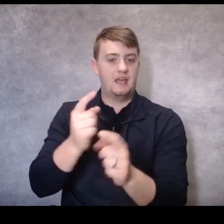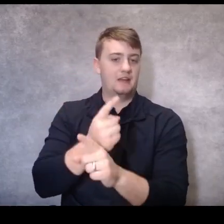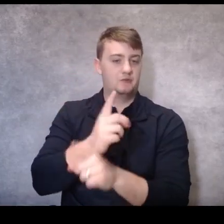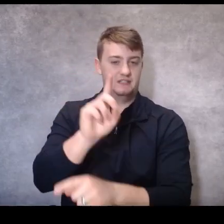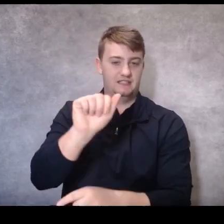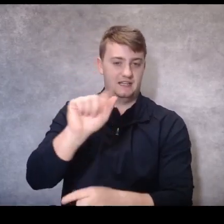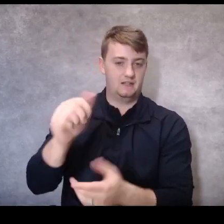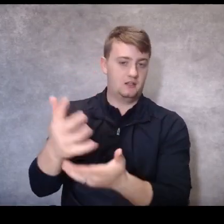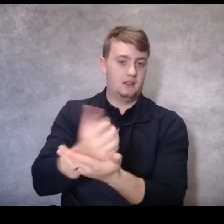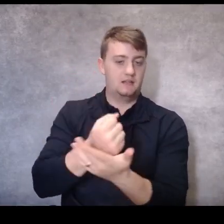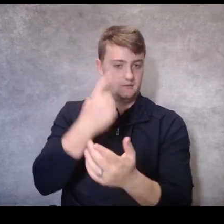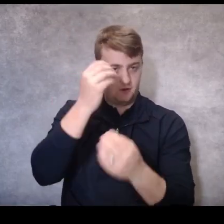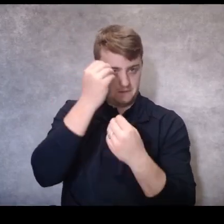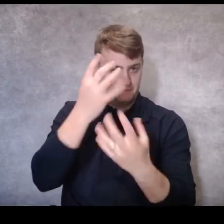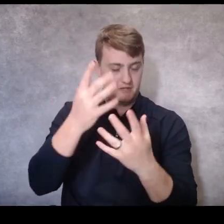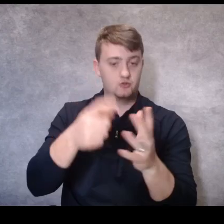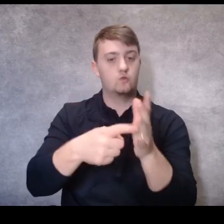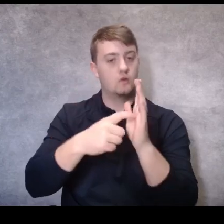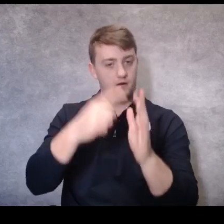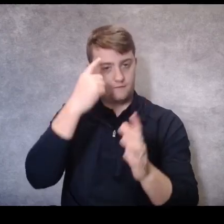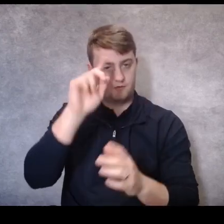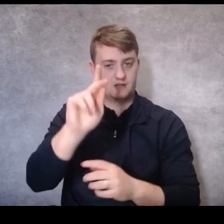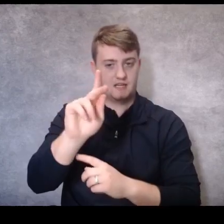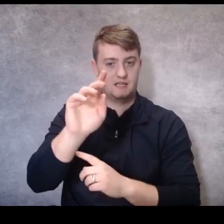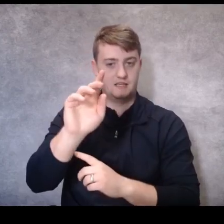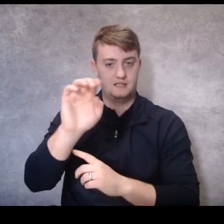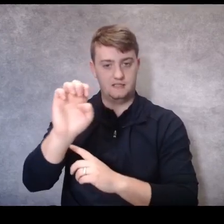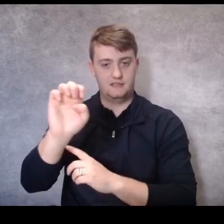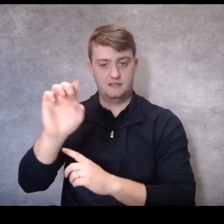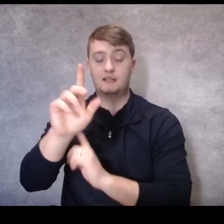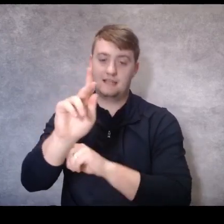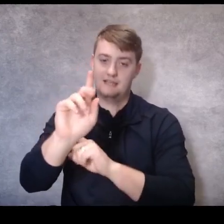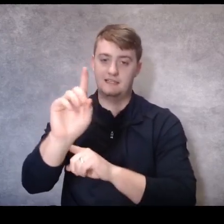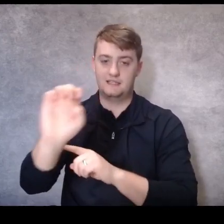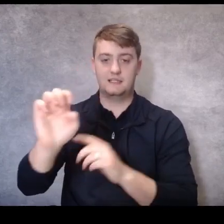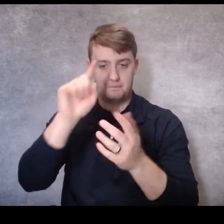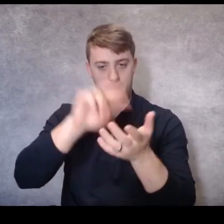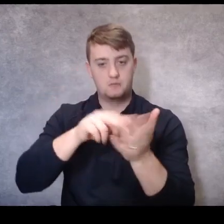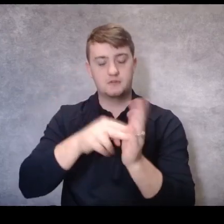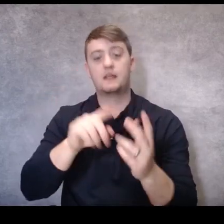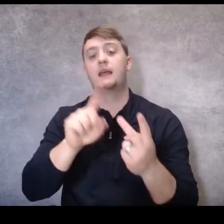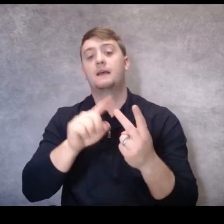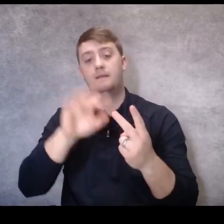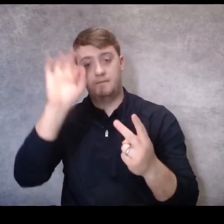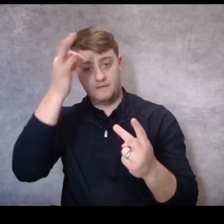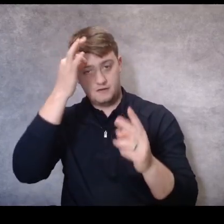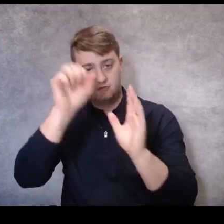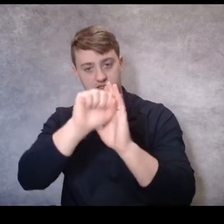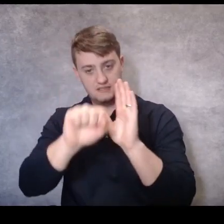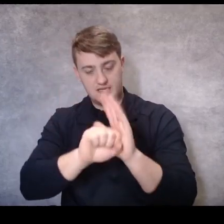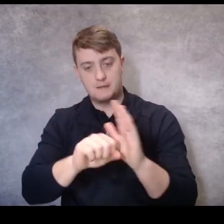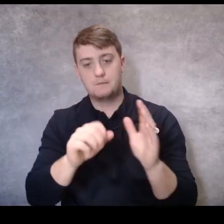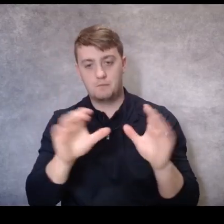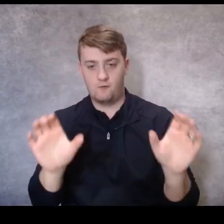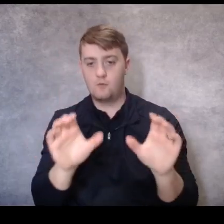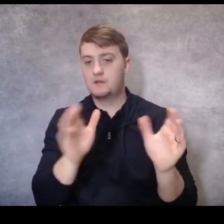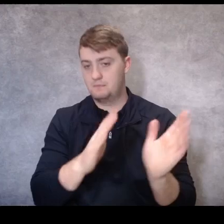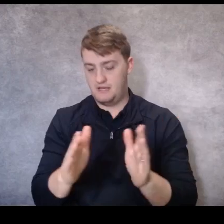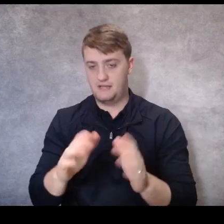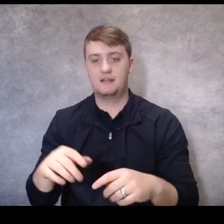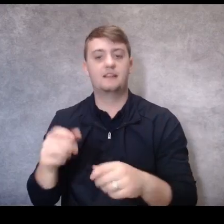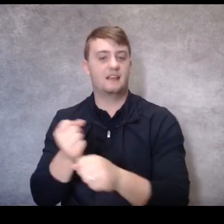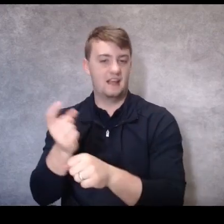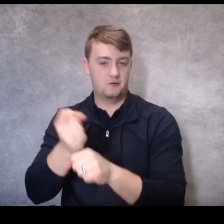data collection of information required for the KDE's purpose and for the Federal State Performance Plan and